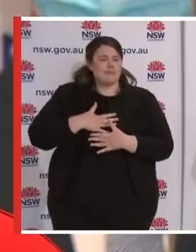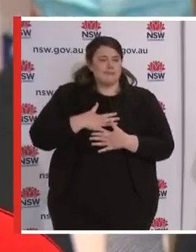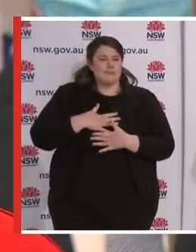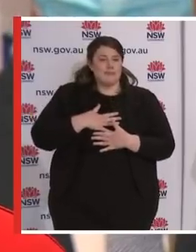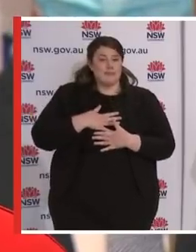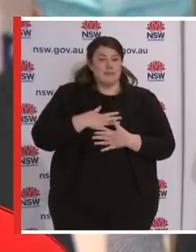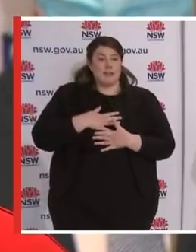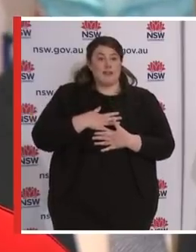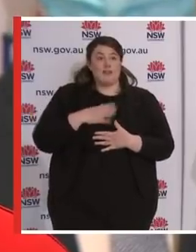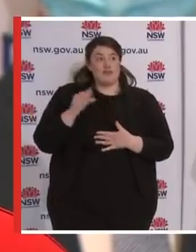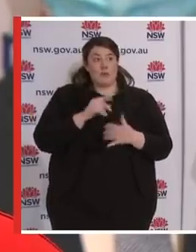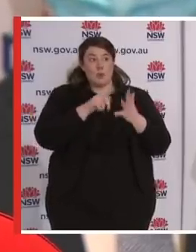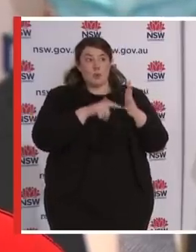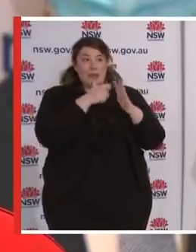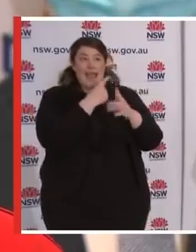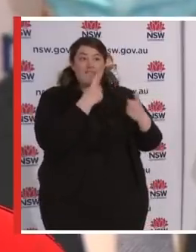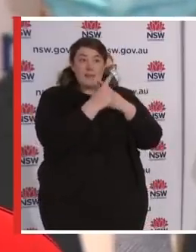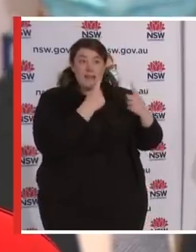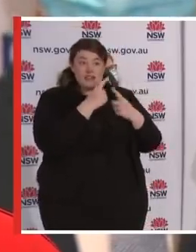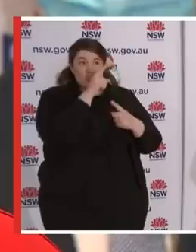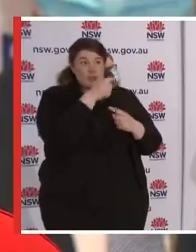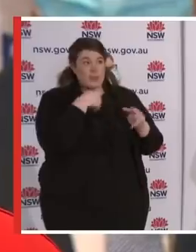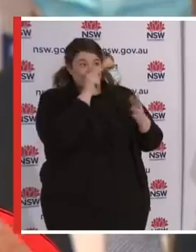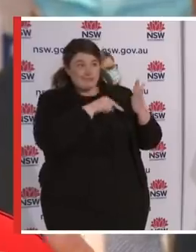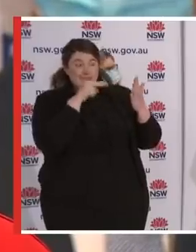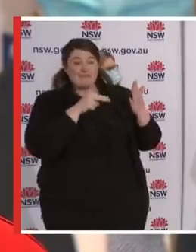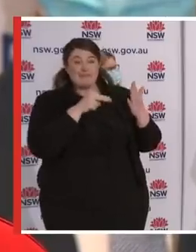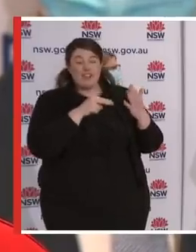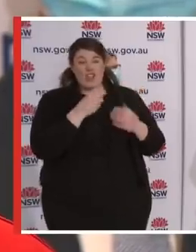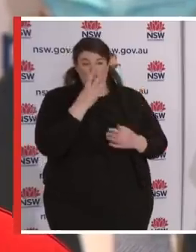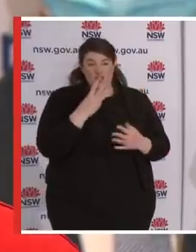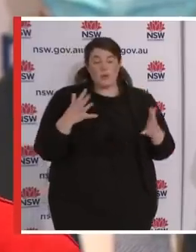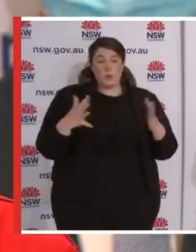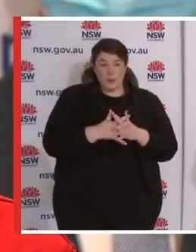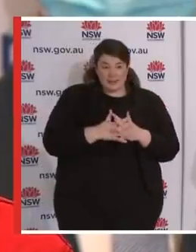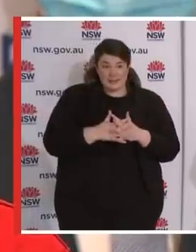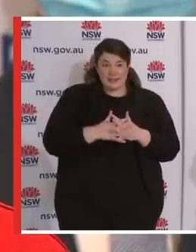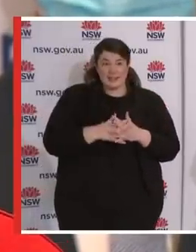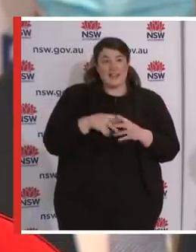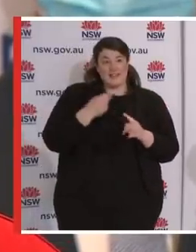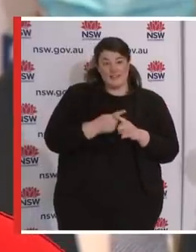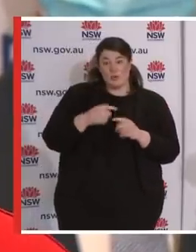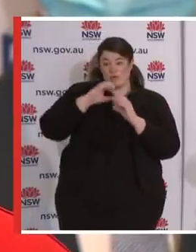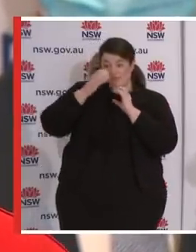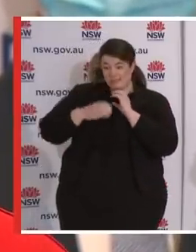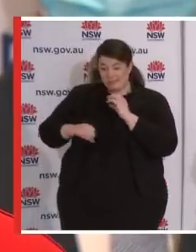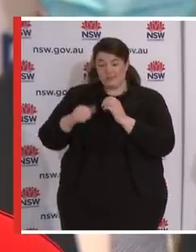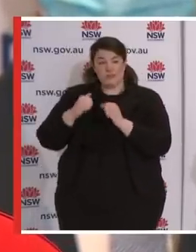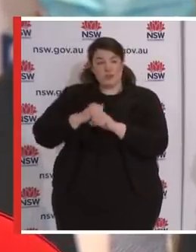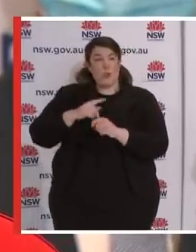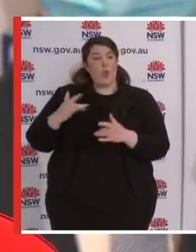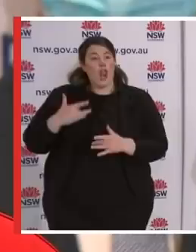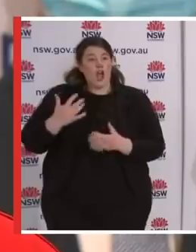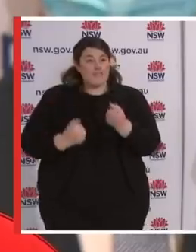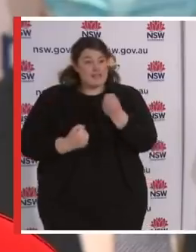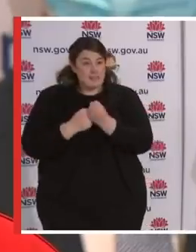data something like 3 weeks. If you're in the ICU, you're on life support and you're on dialysis, you stay in the ICU